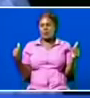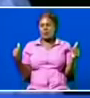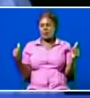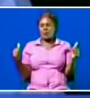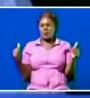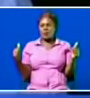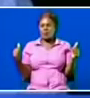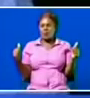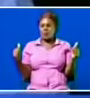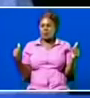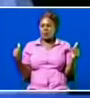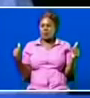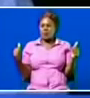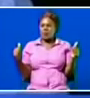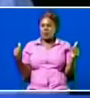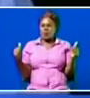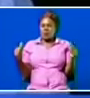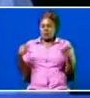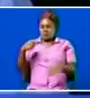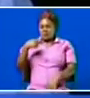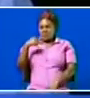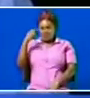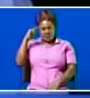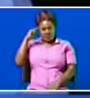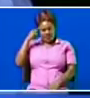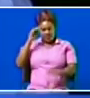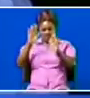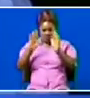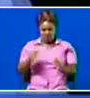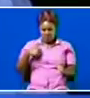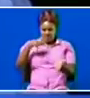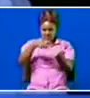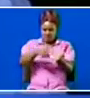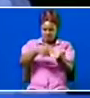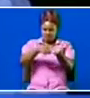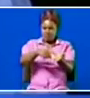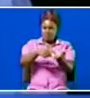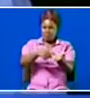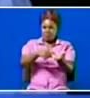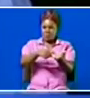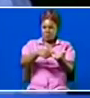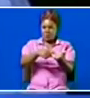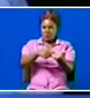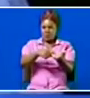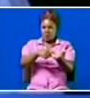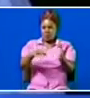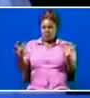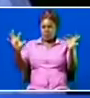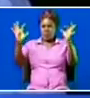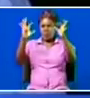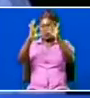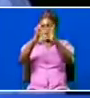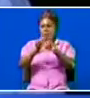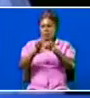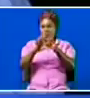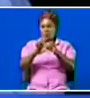agreement. Be that as it may, I think it's important for me to emphasize that consolidating